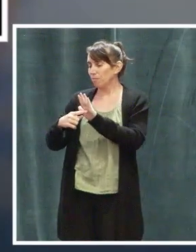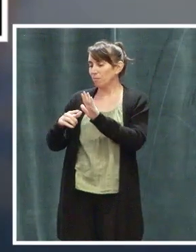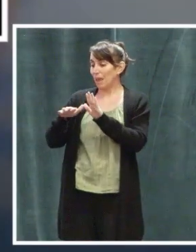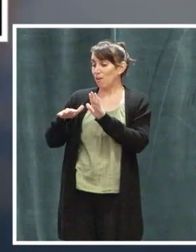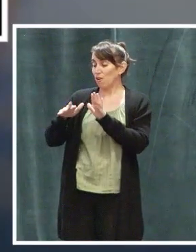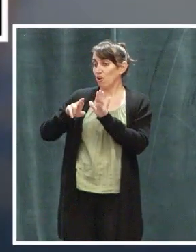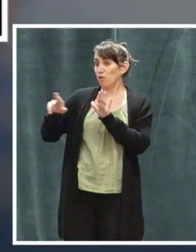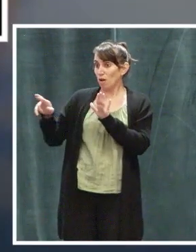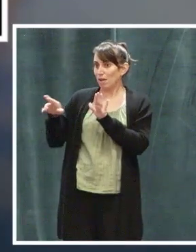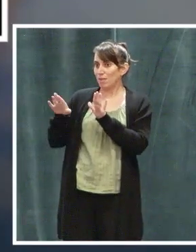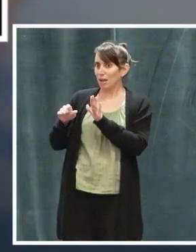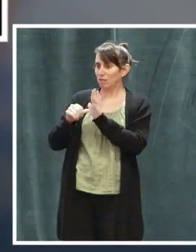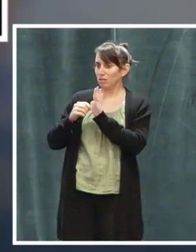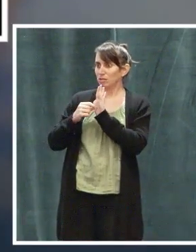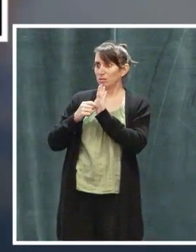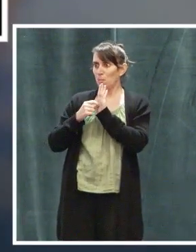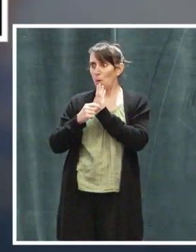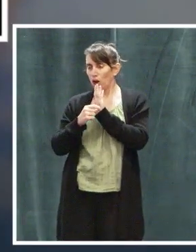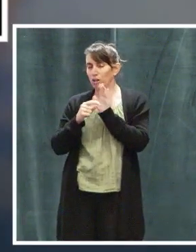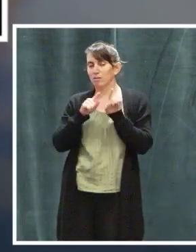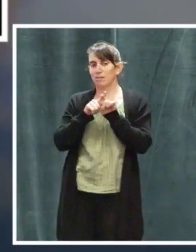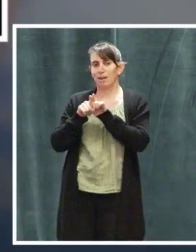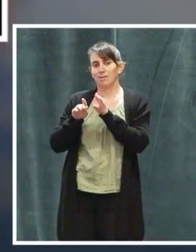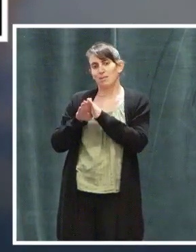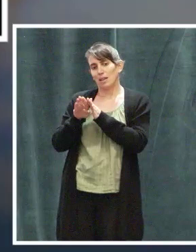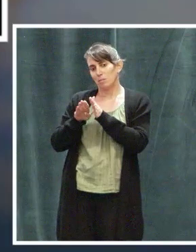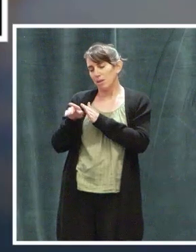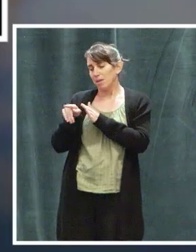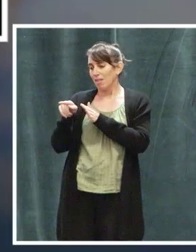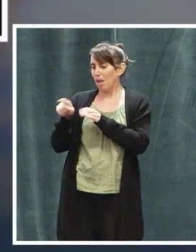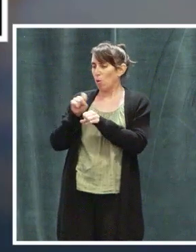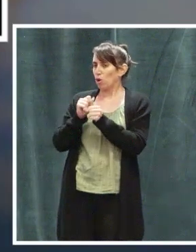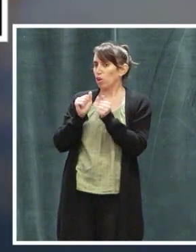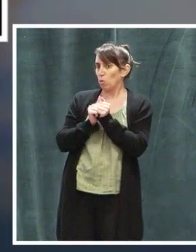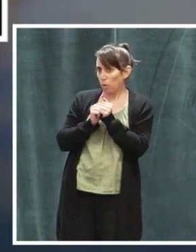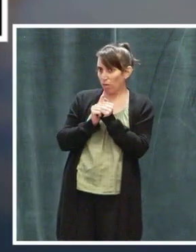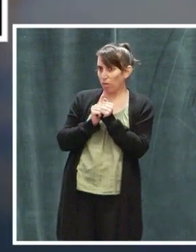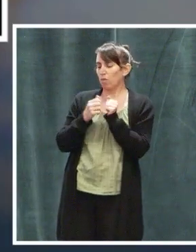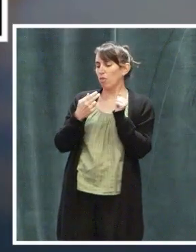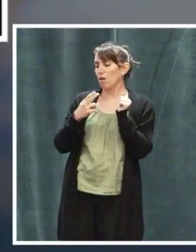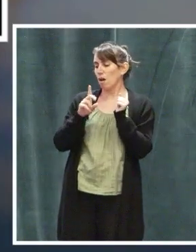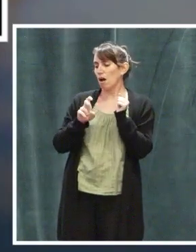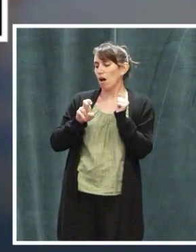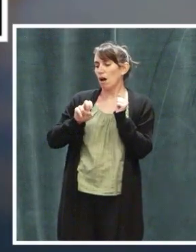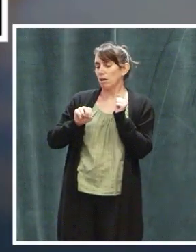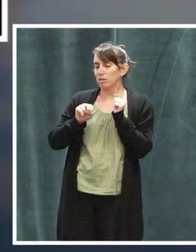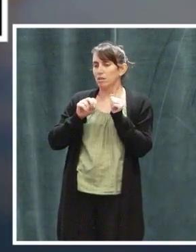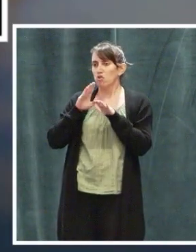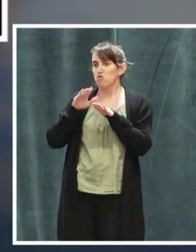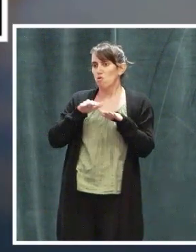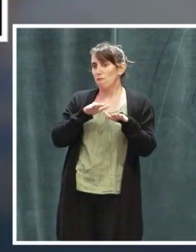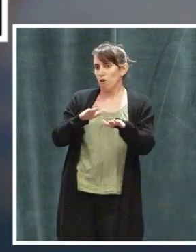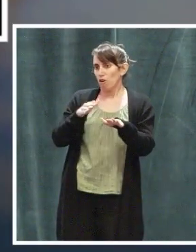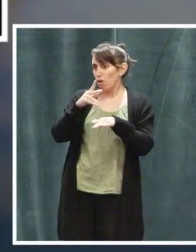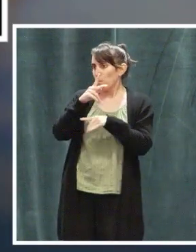marked out as under development. That's because we're working very closely with Hudson River Park Trust on the appropriate types